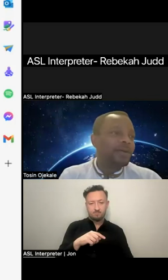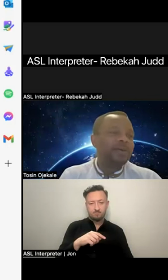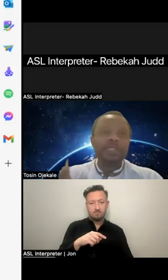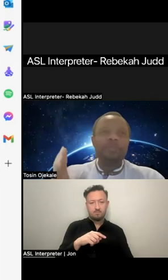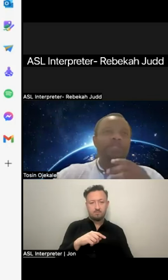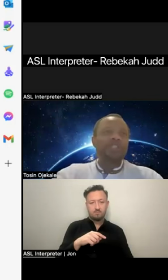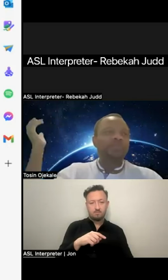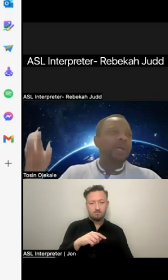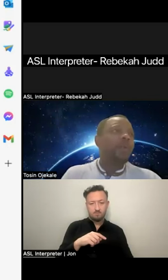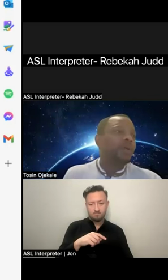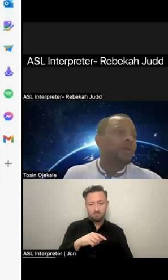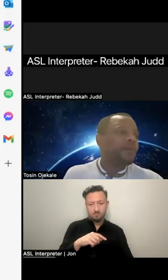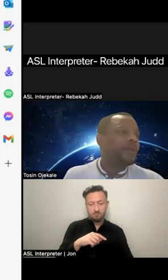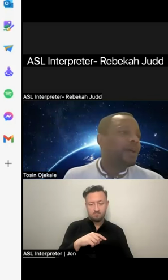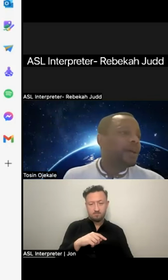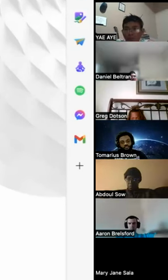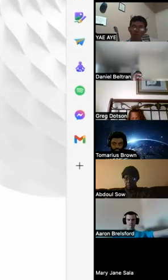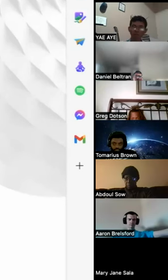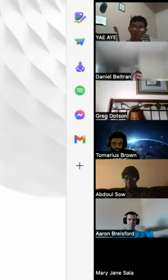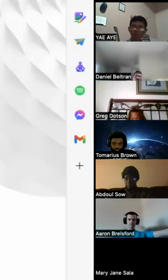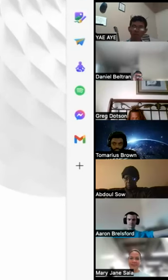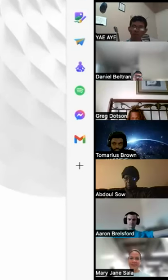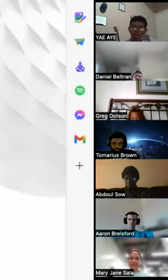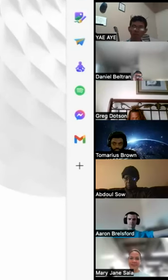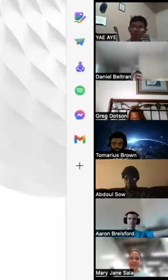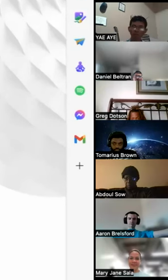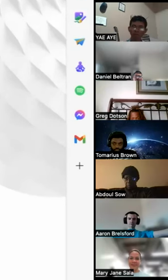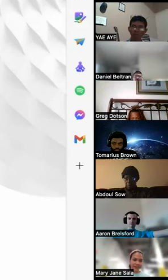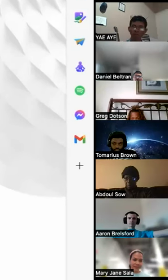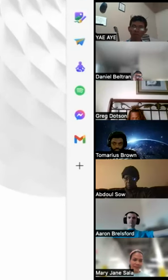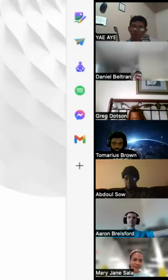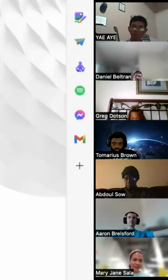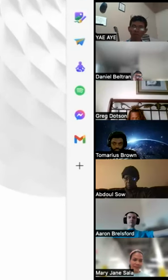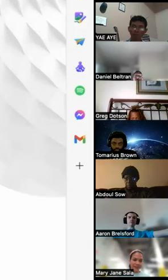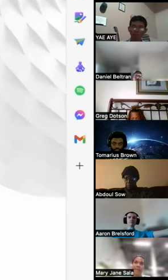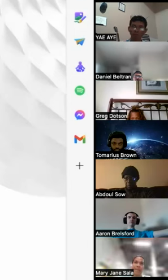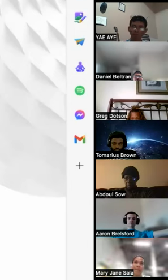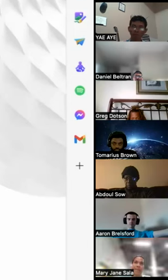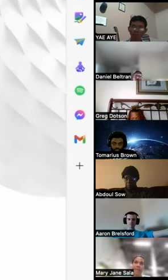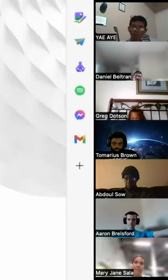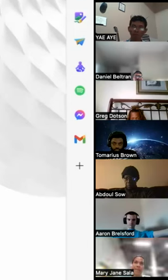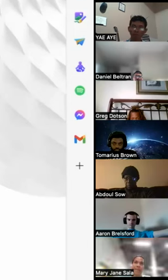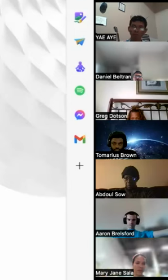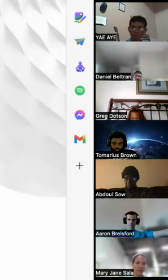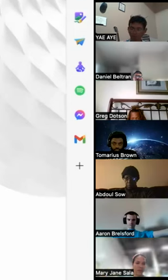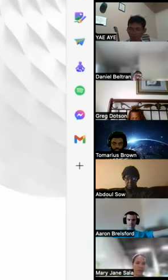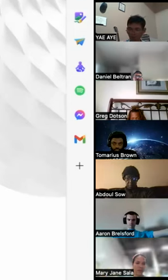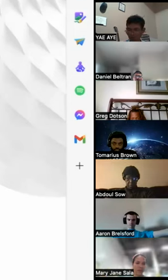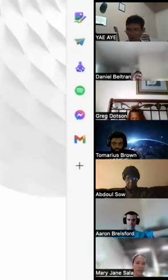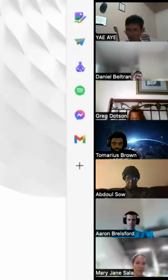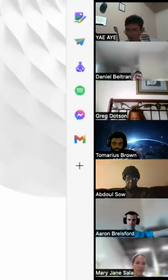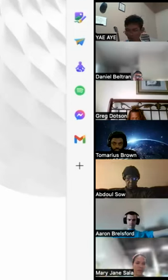fire, or it might just be a one-off ignition. Let me see. Okay.